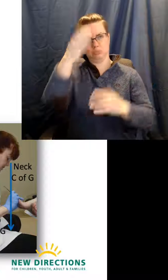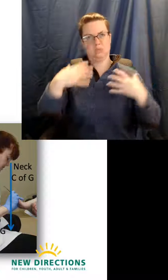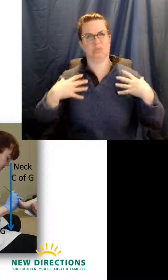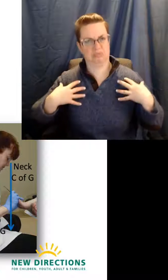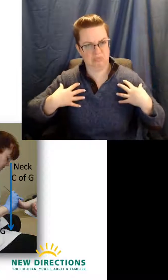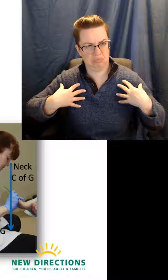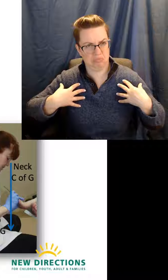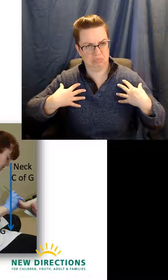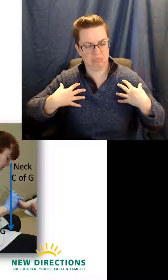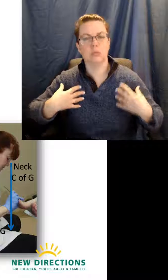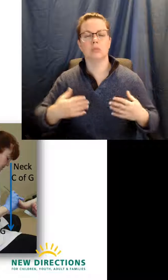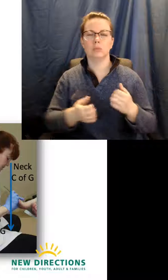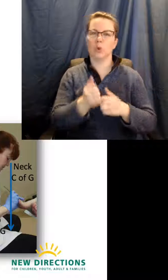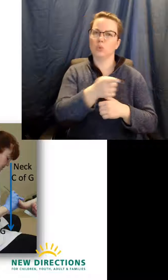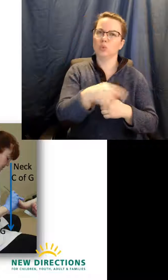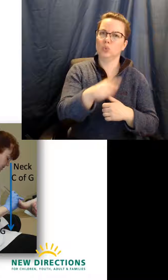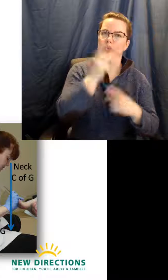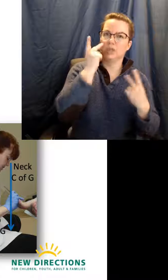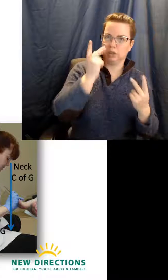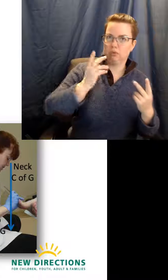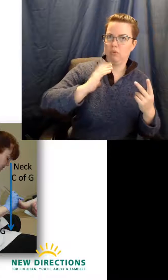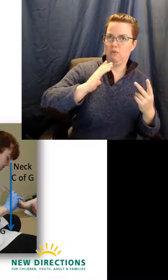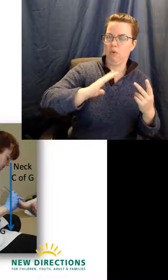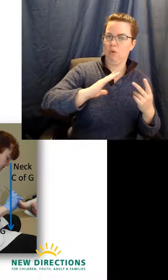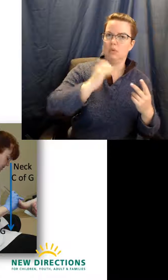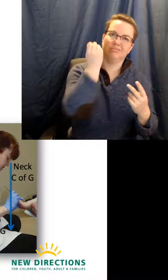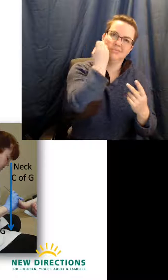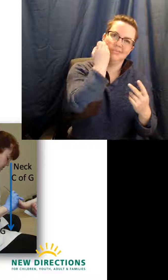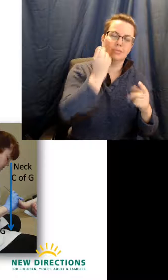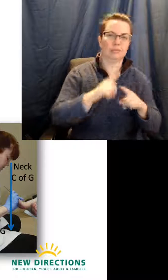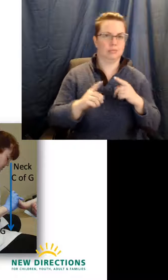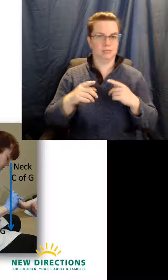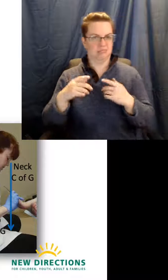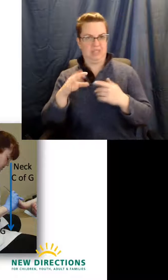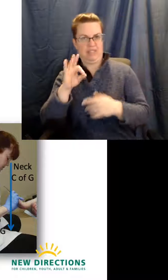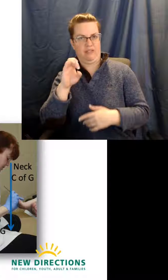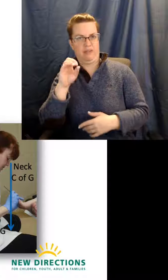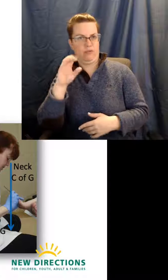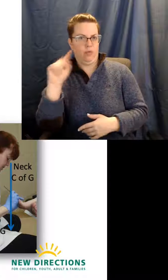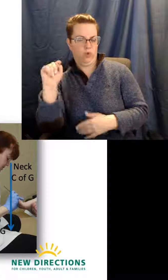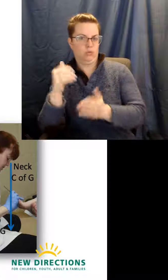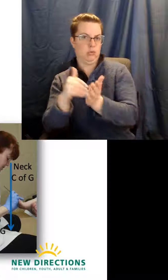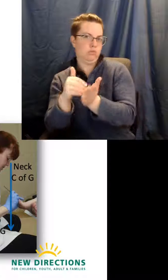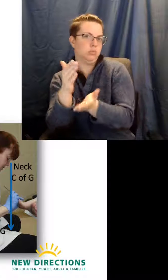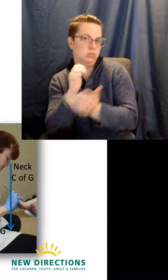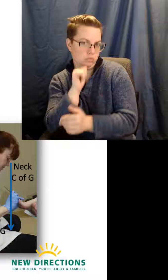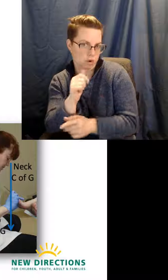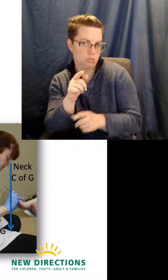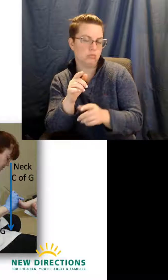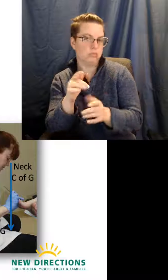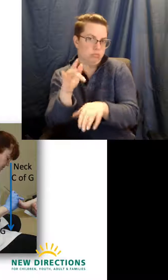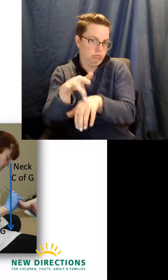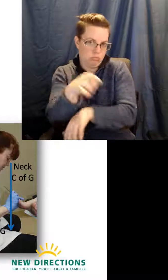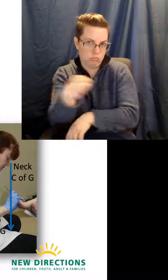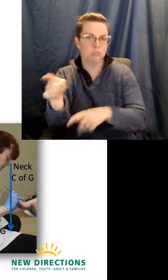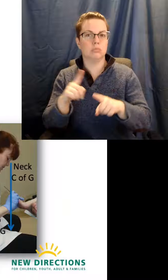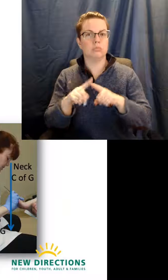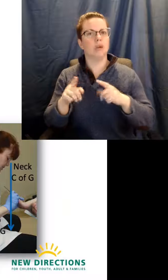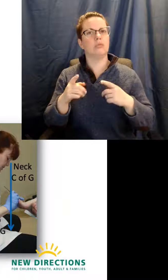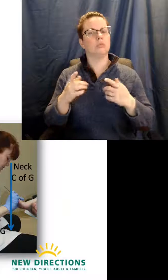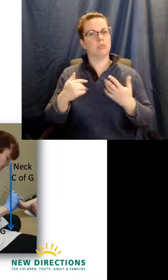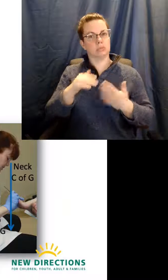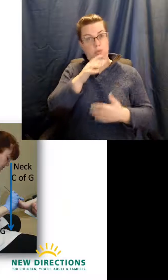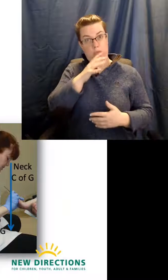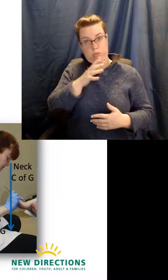they're doing is that rather than stooping over and working on your mouth, she's going to stoop over and she's going to work on your feet.